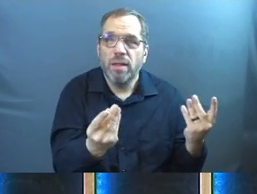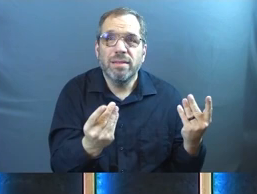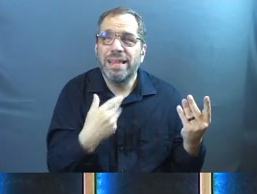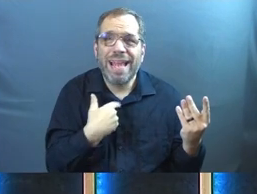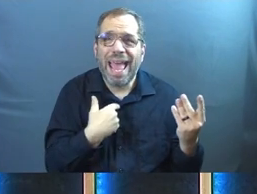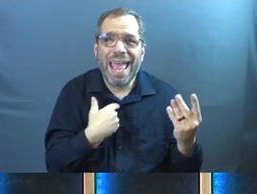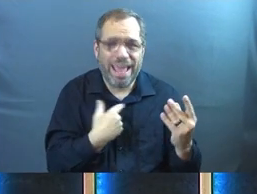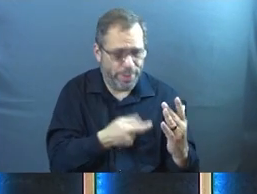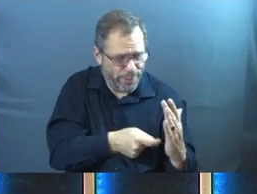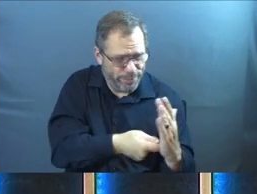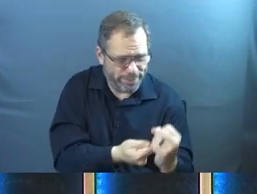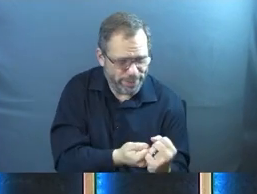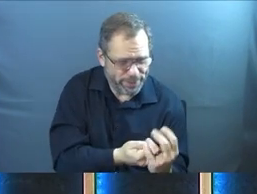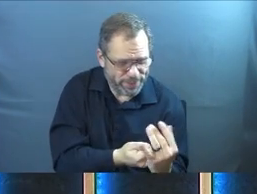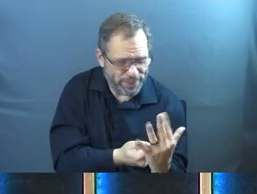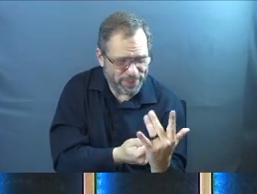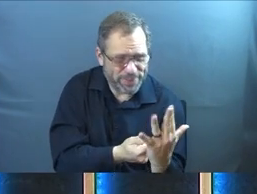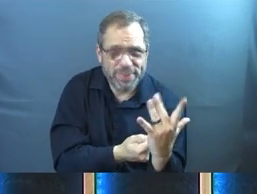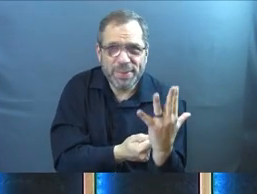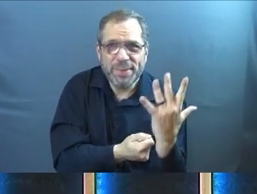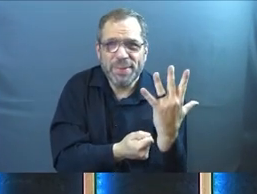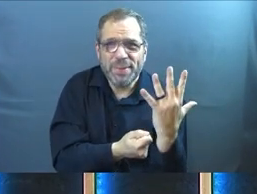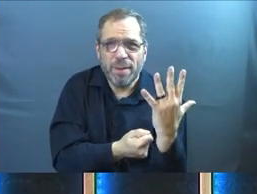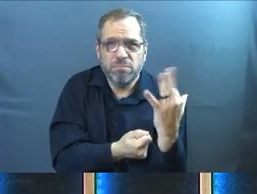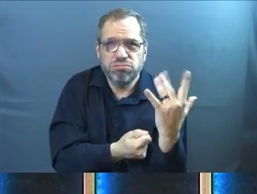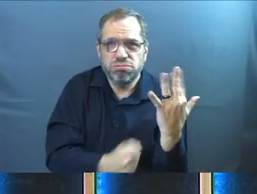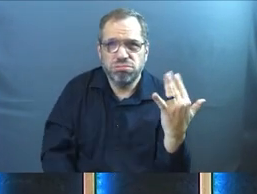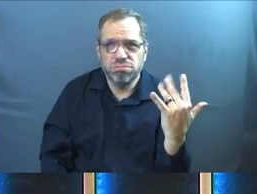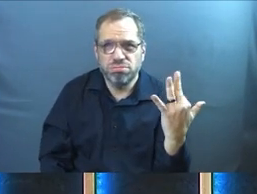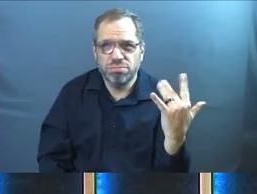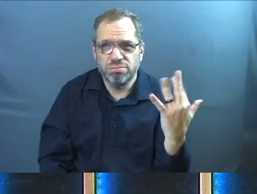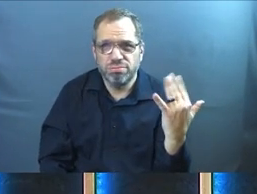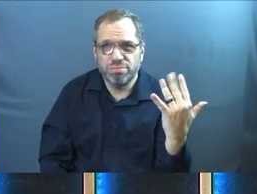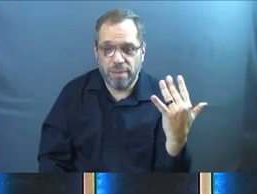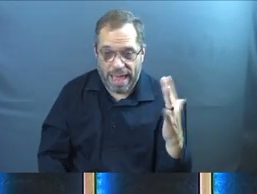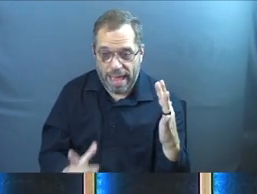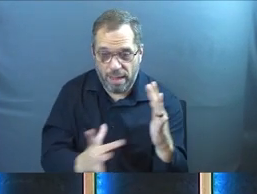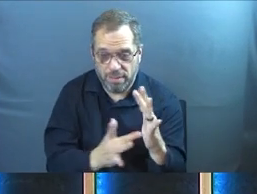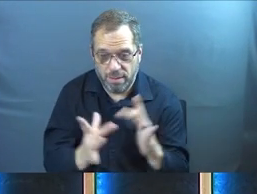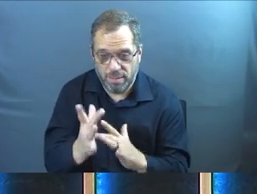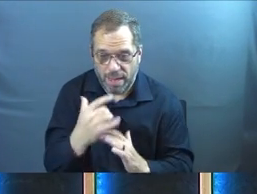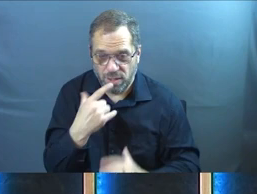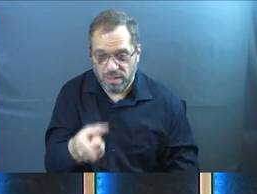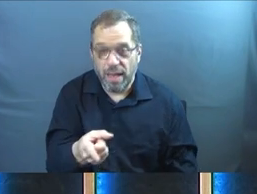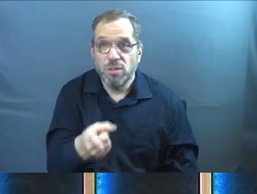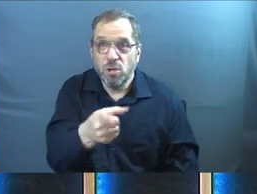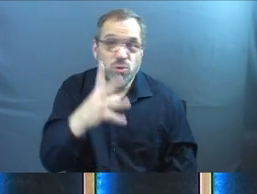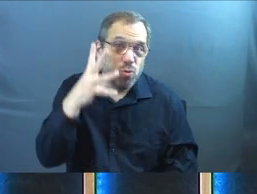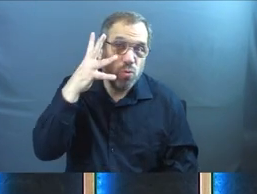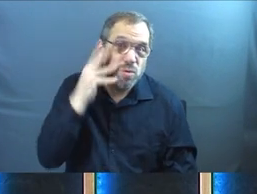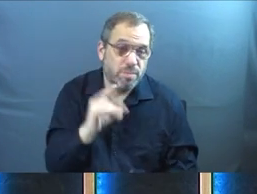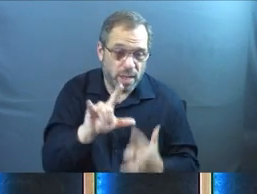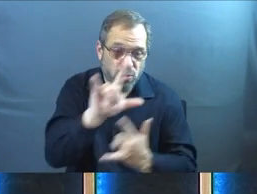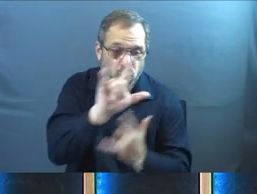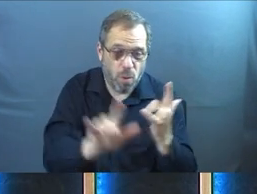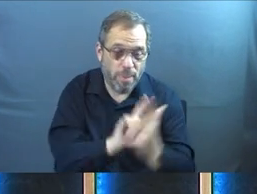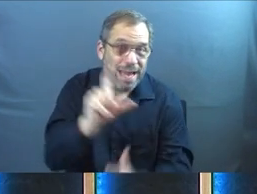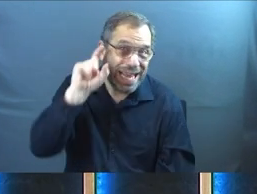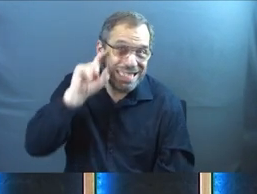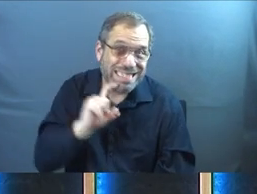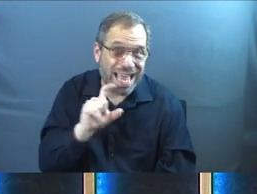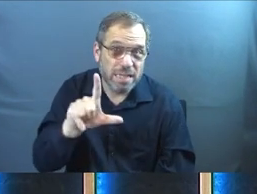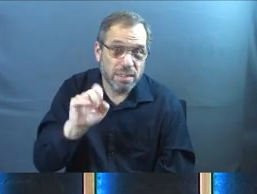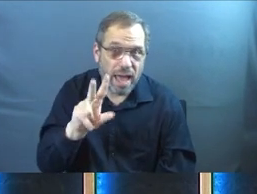it. Time to relight it. And the expectation of Scripture is that you would experience romantic and sexual